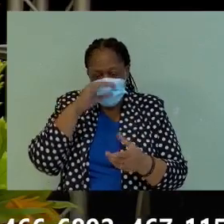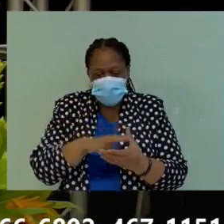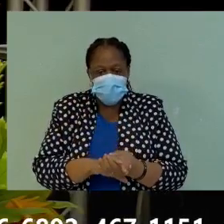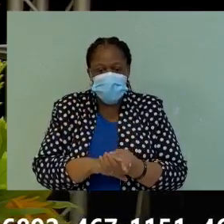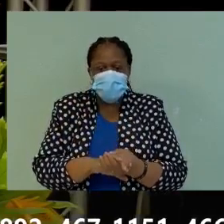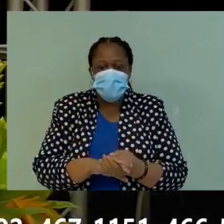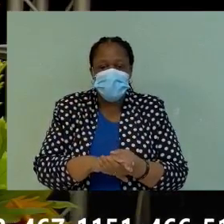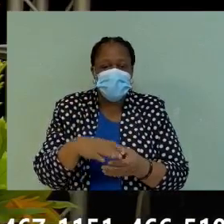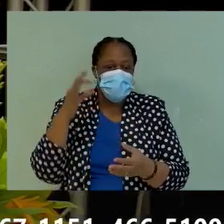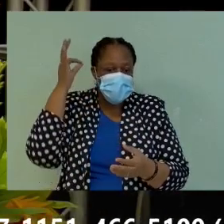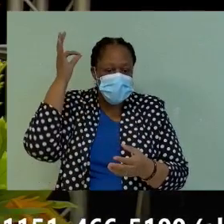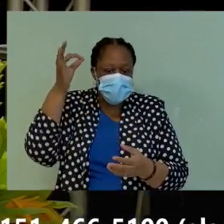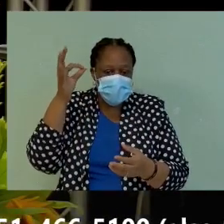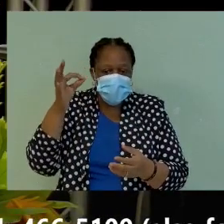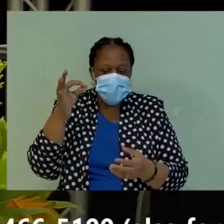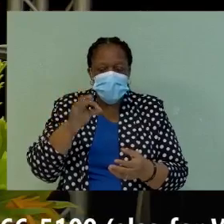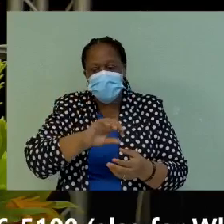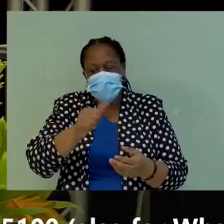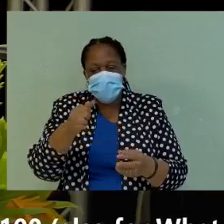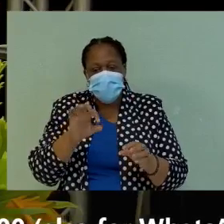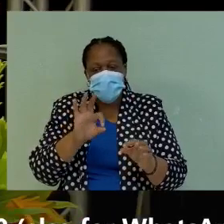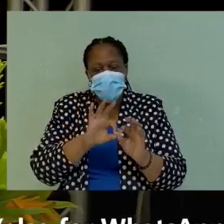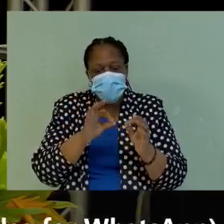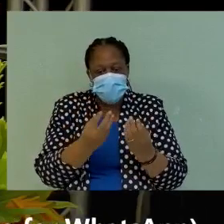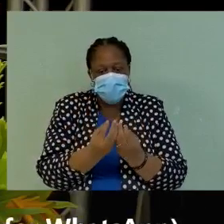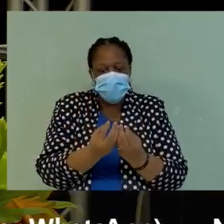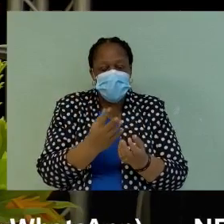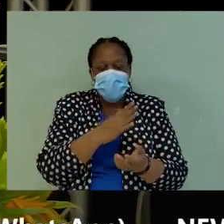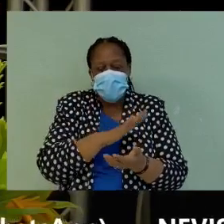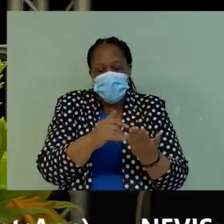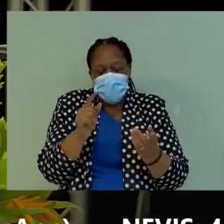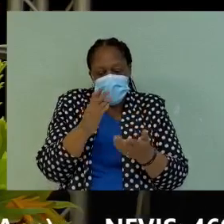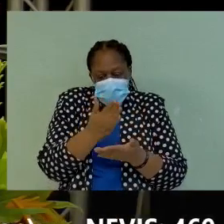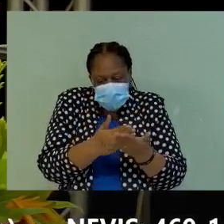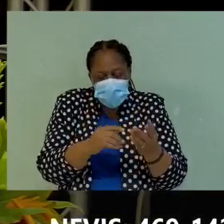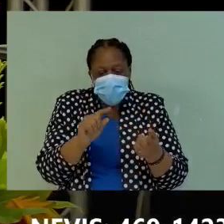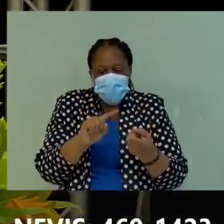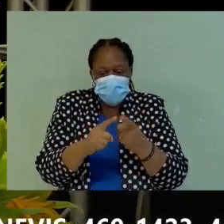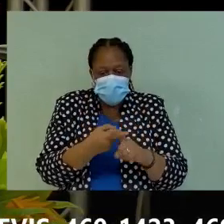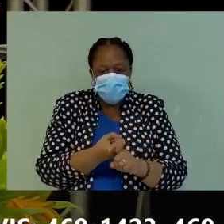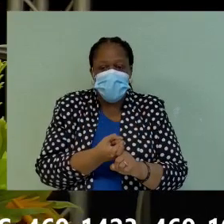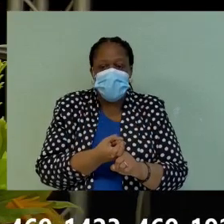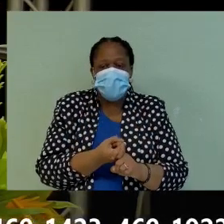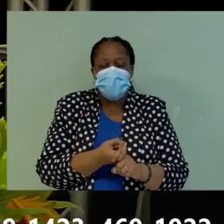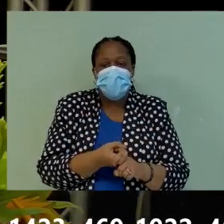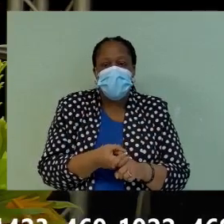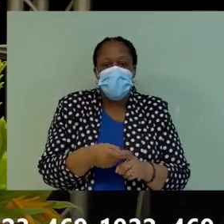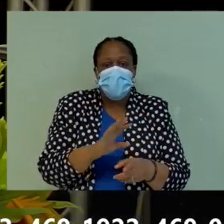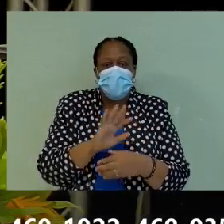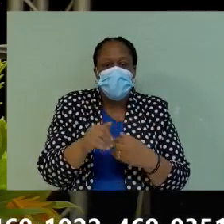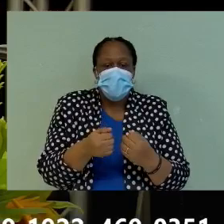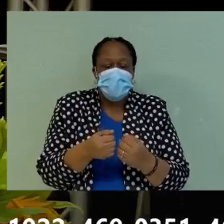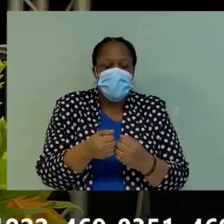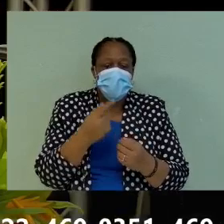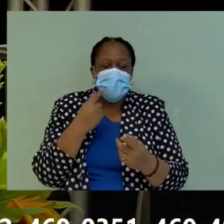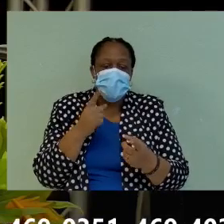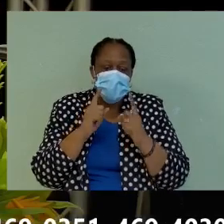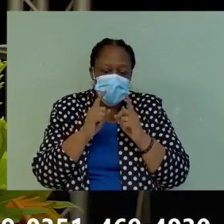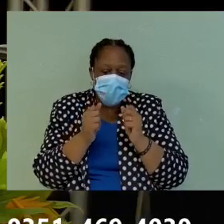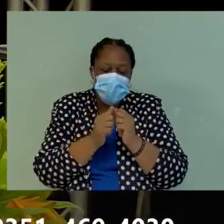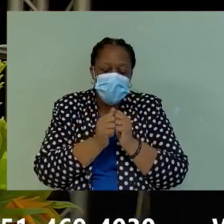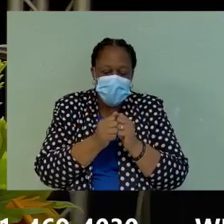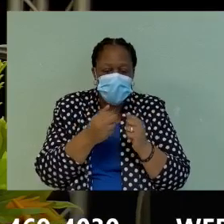priest, other family members, and circle of friends who communicated with me virtually and provided me the